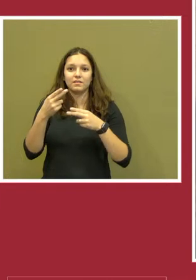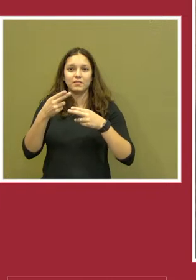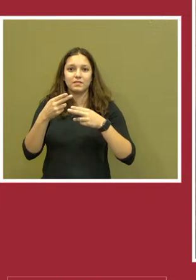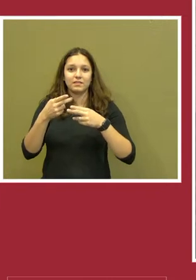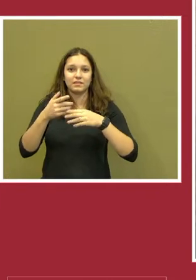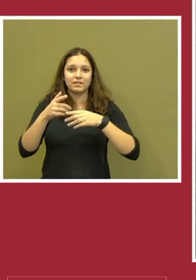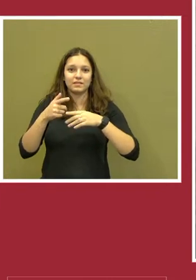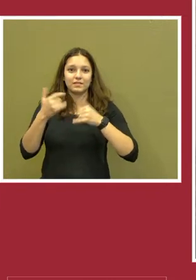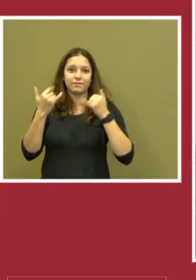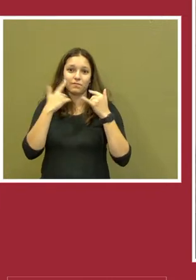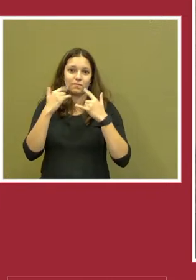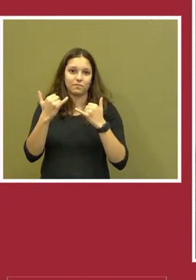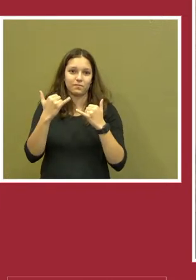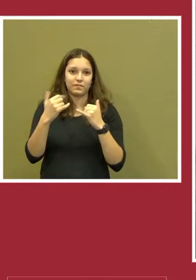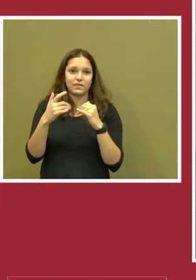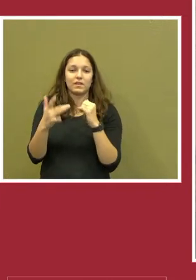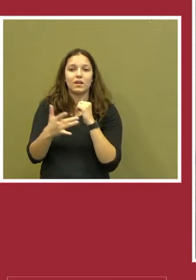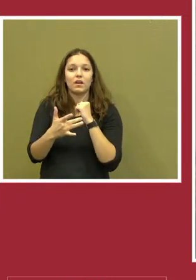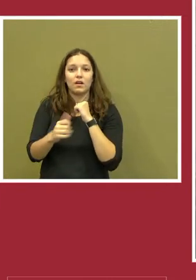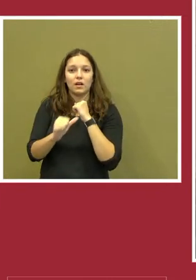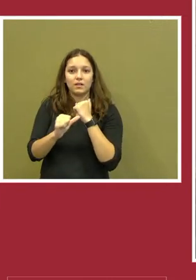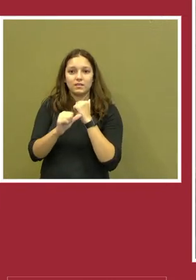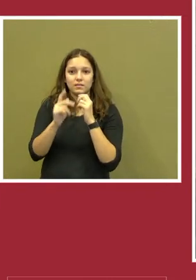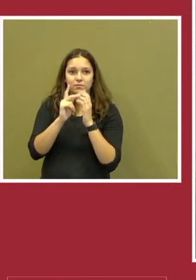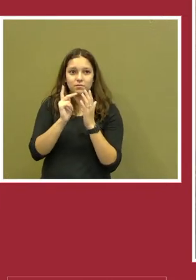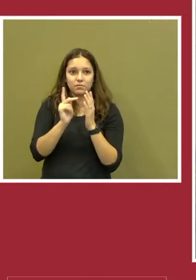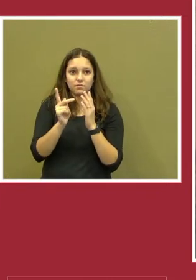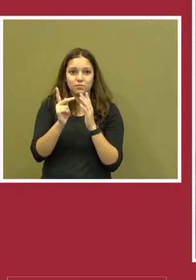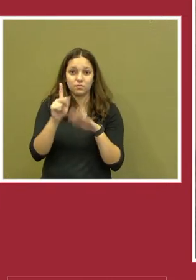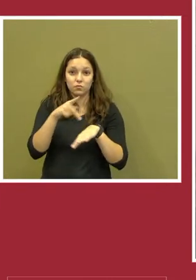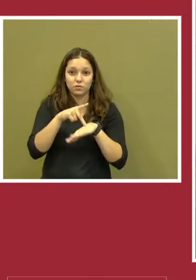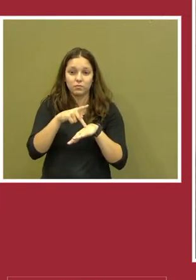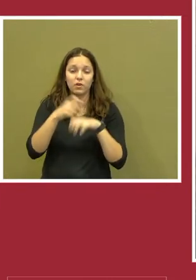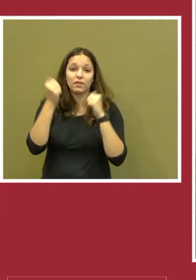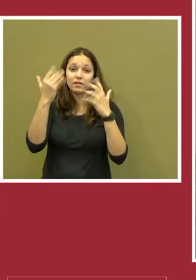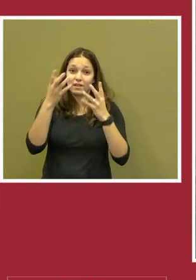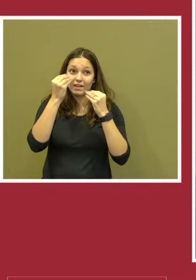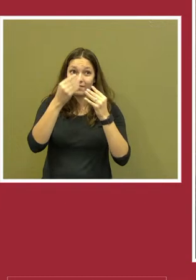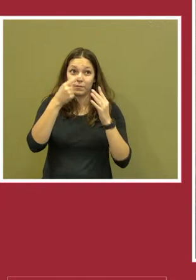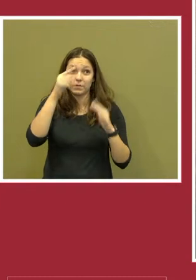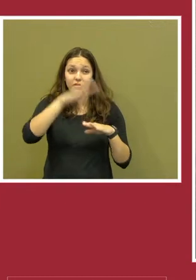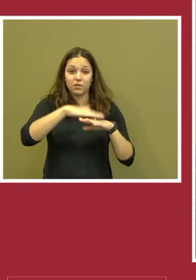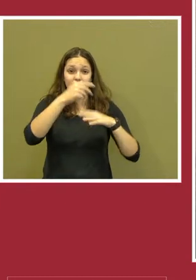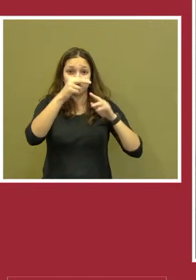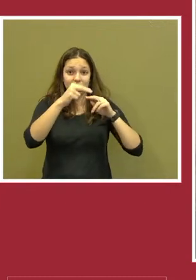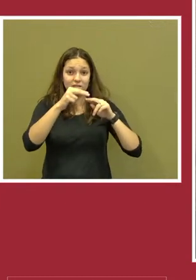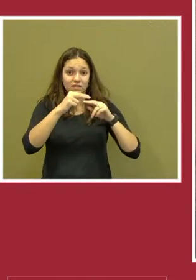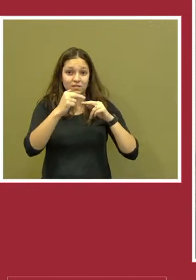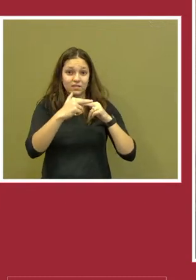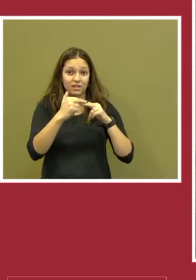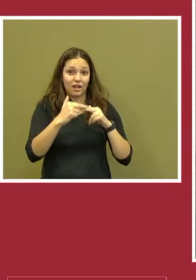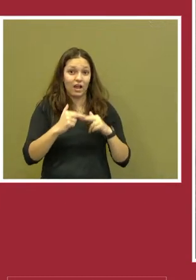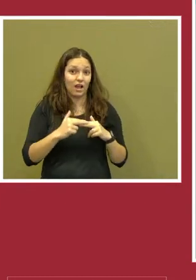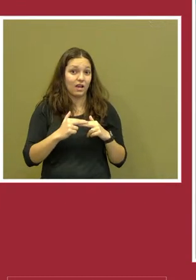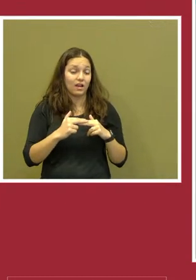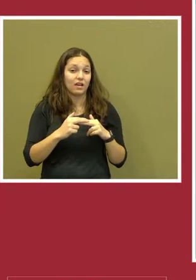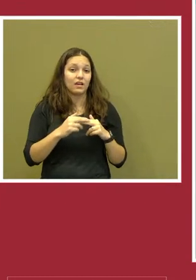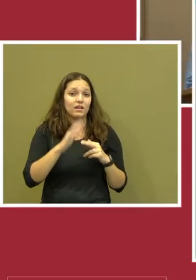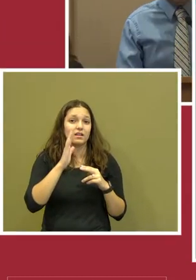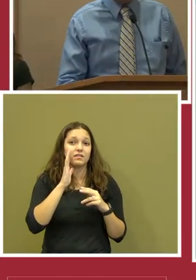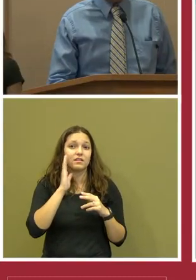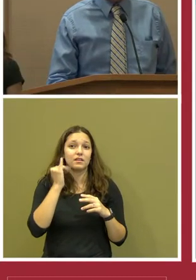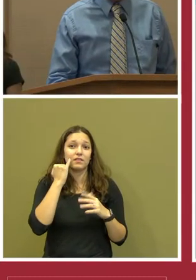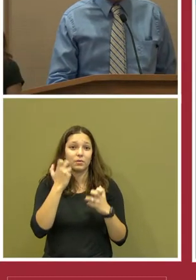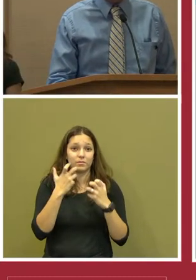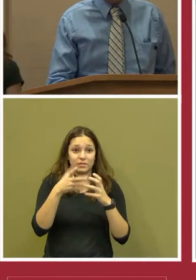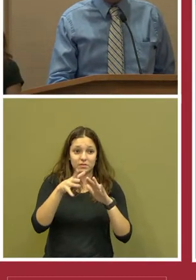High. I'll go through a couple of these slides. There's a lot of data on here. I'll highlight some of it. If you want me to slow down